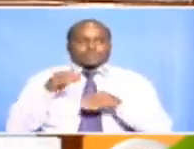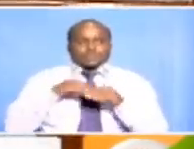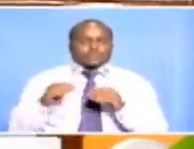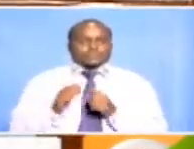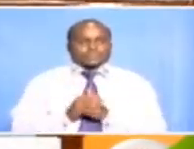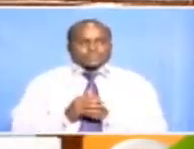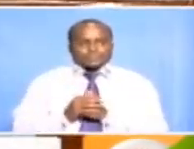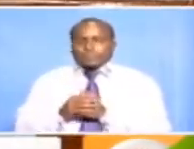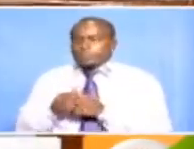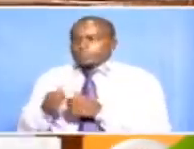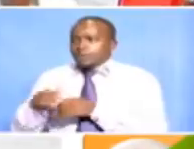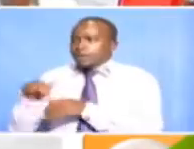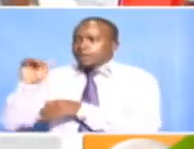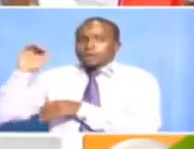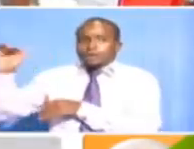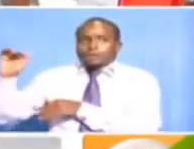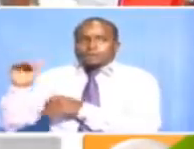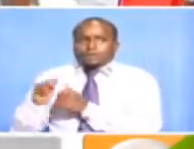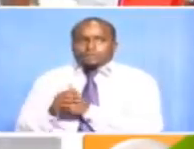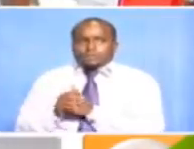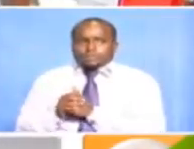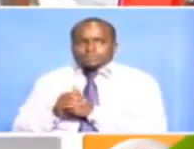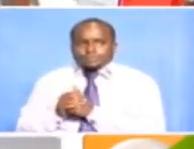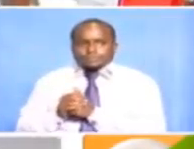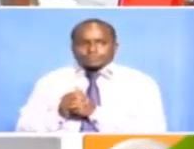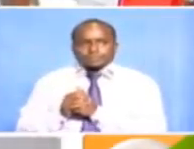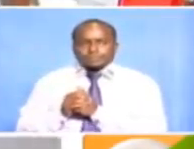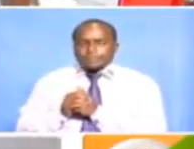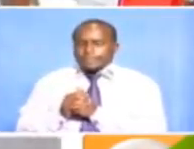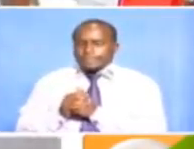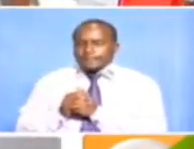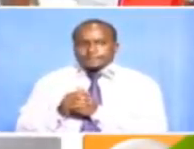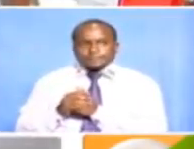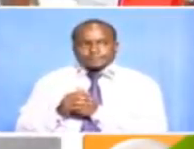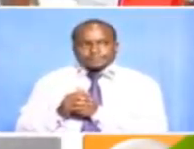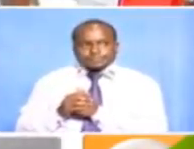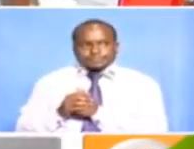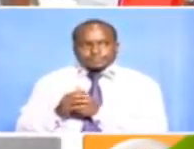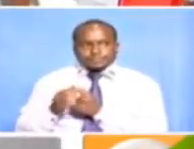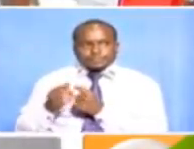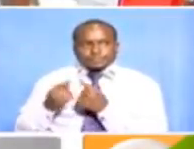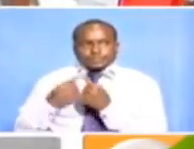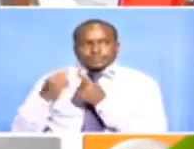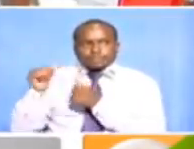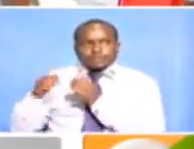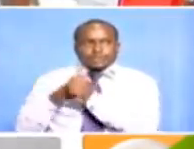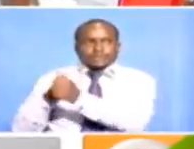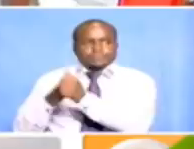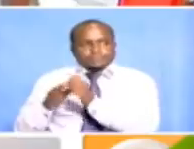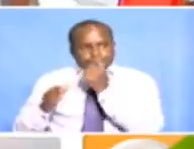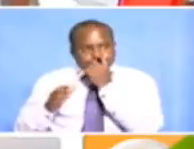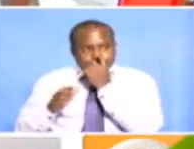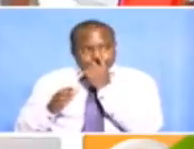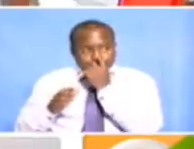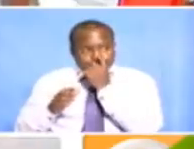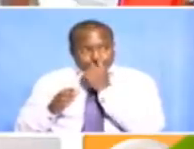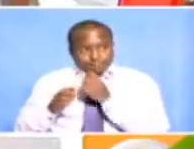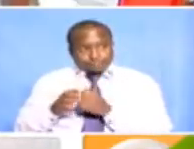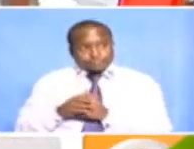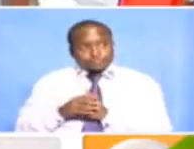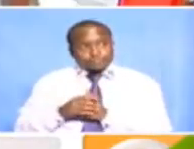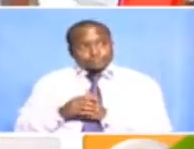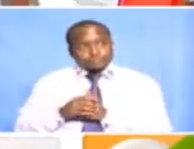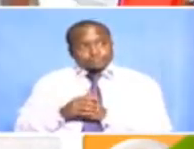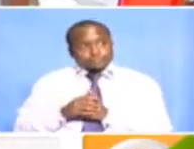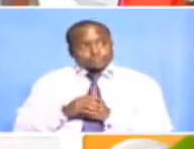Okay, let me ask you this. You keep talking about your leadership style, so, Governor, right? And that is the style I'm going to use. This and tweets, you're not going to switch? These tweets are all over there. Yeah. One of